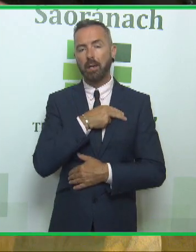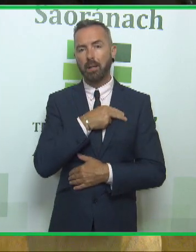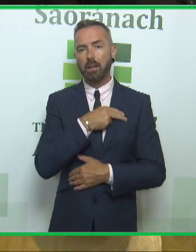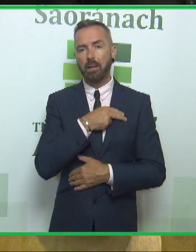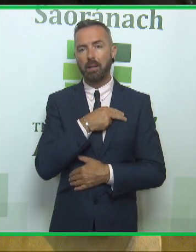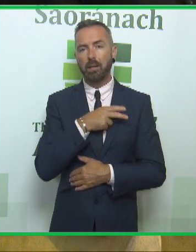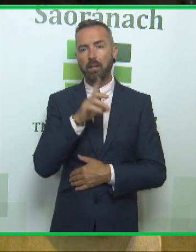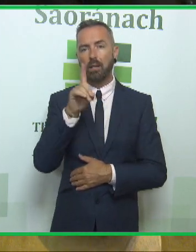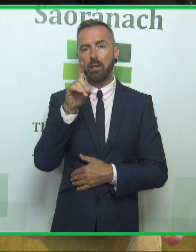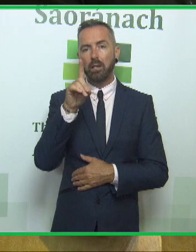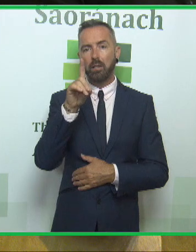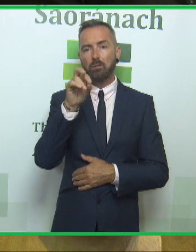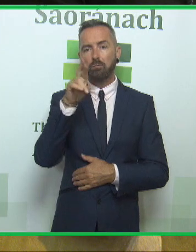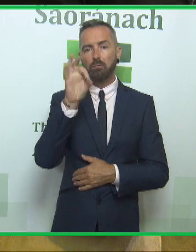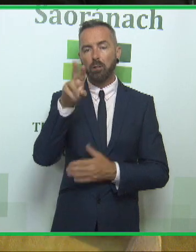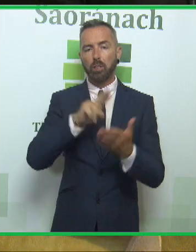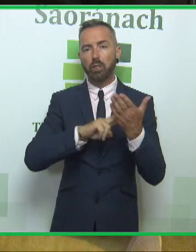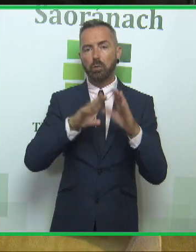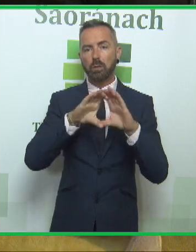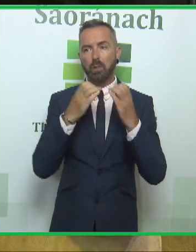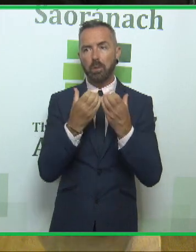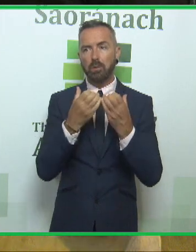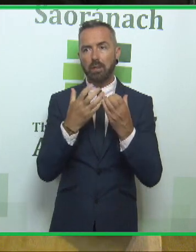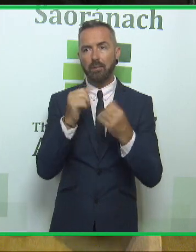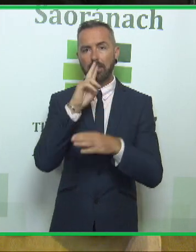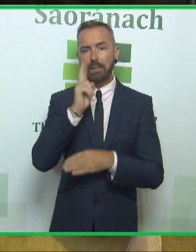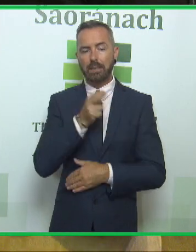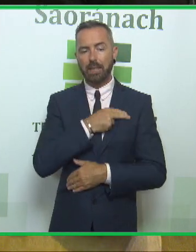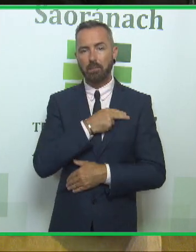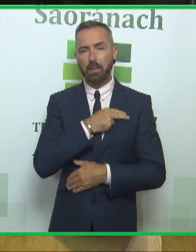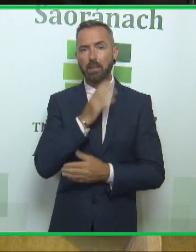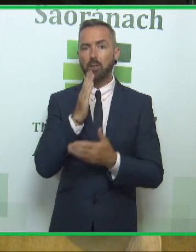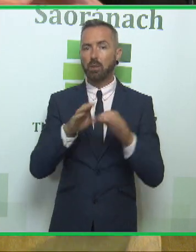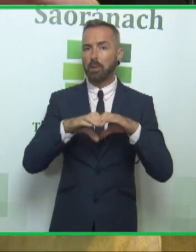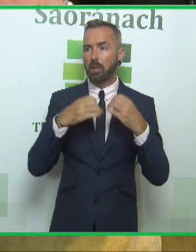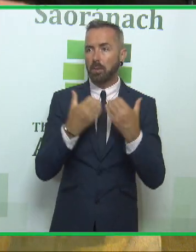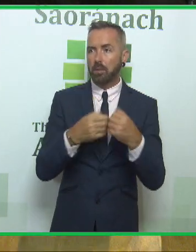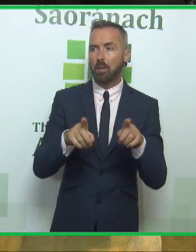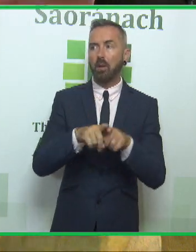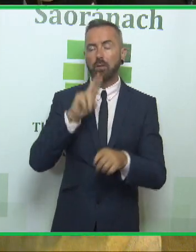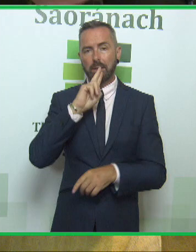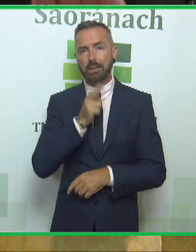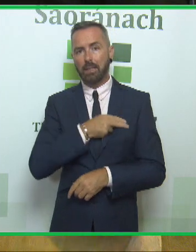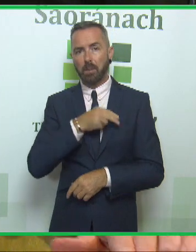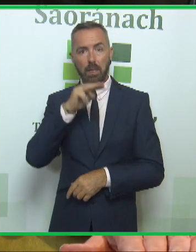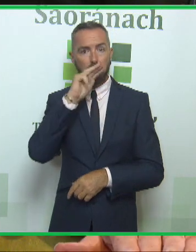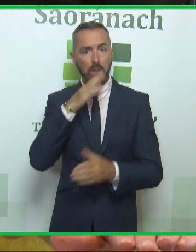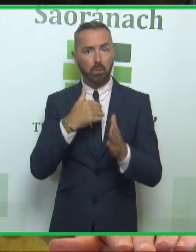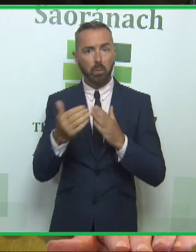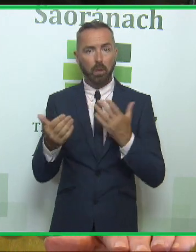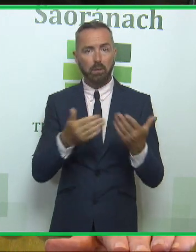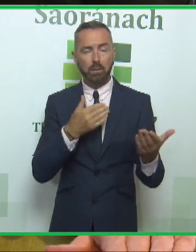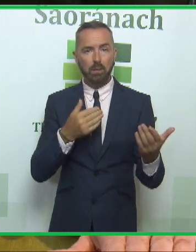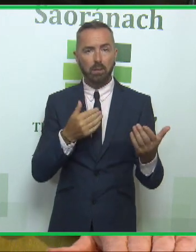the drug-using community are stigmatized, and their families, and even some communities are stigmatized. And that means they're very low down